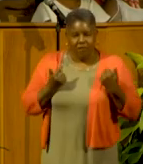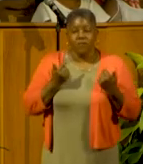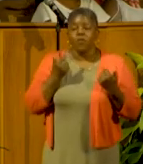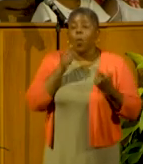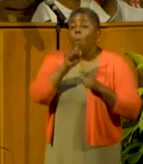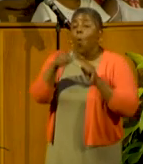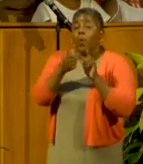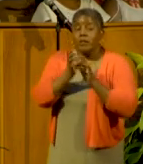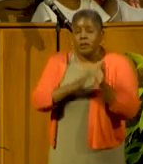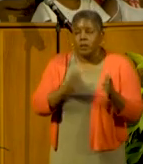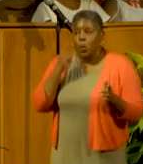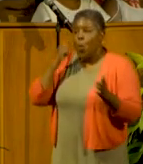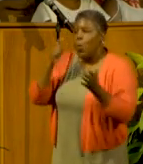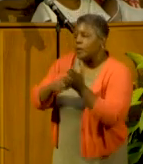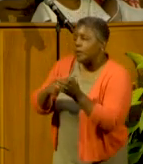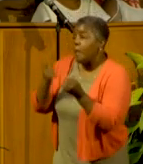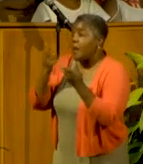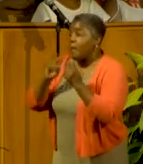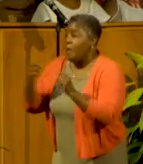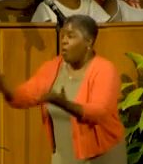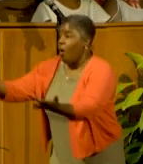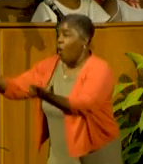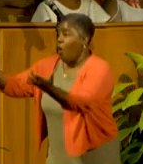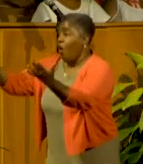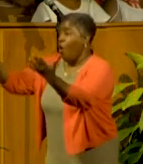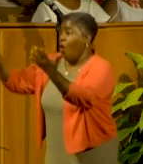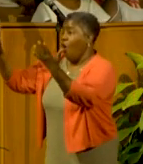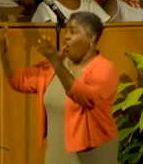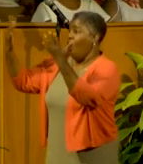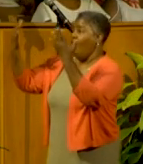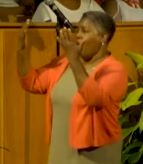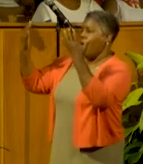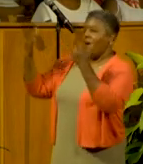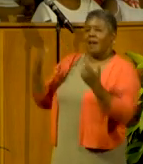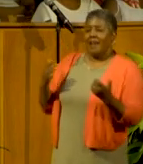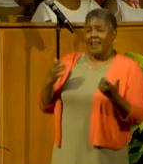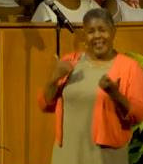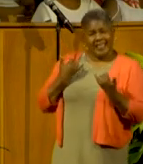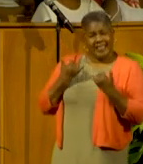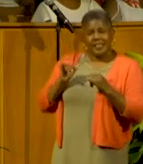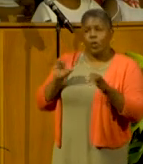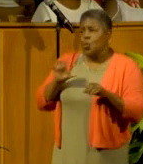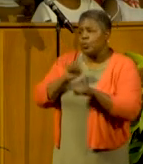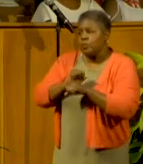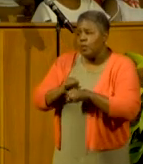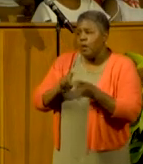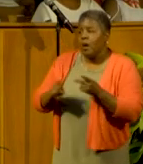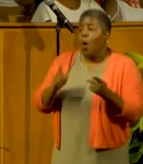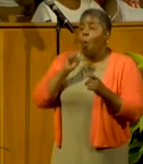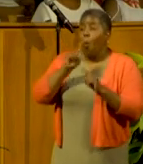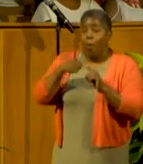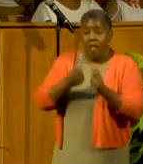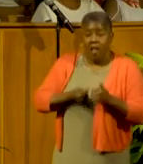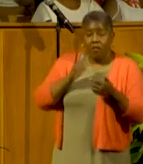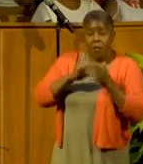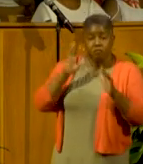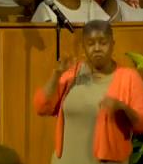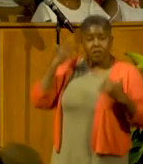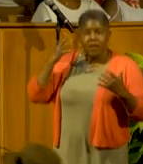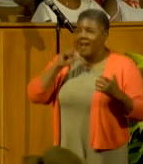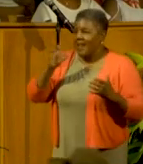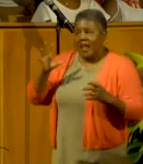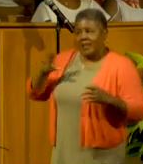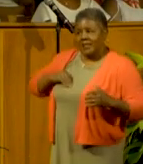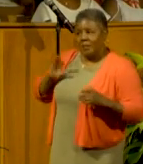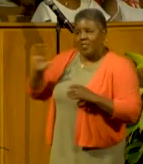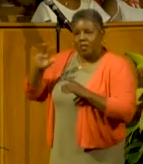see, when Jesus sees the massive crowds, it doesn't deter him from his duty. When life goes crazy around him, he doesn't take on their